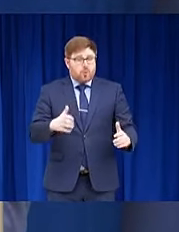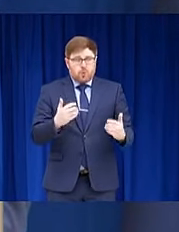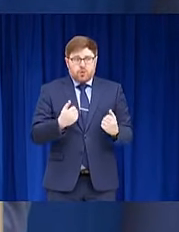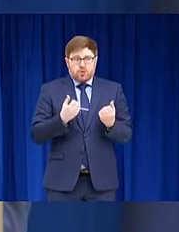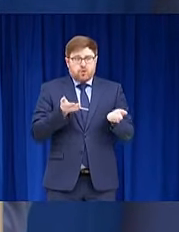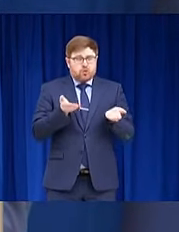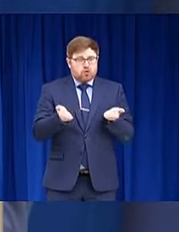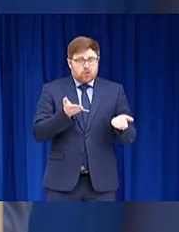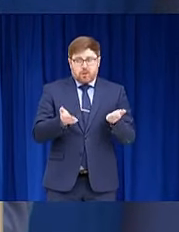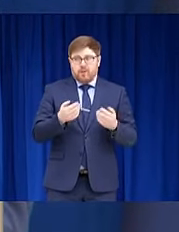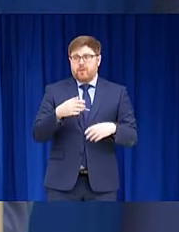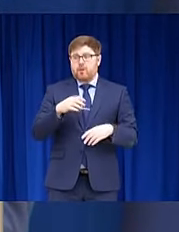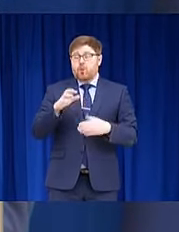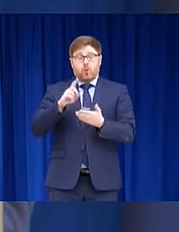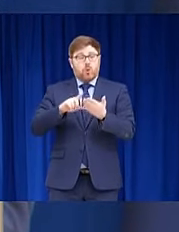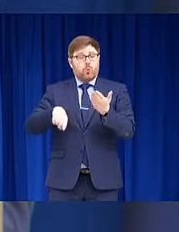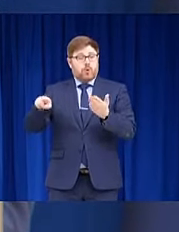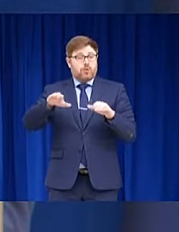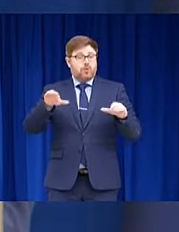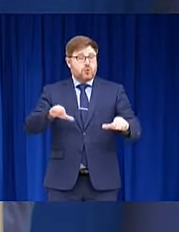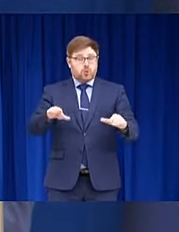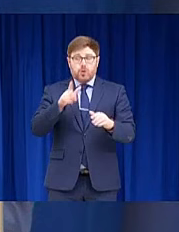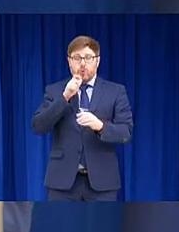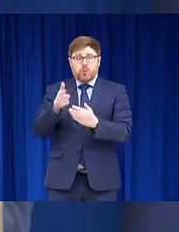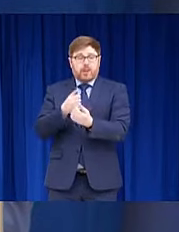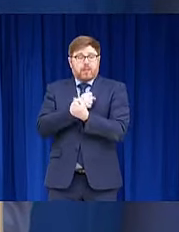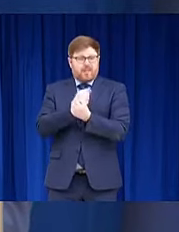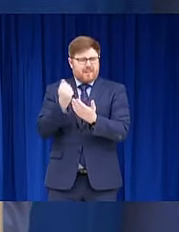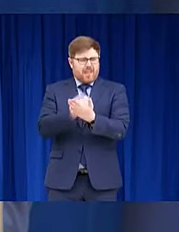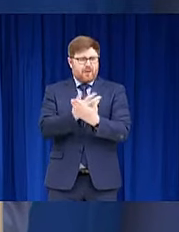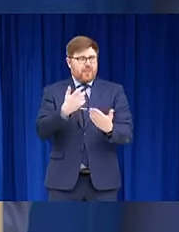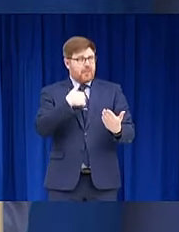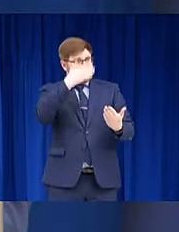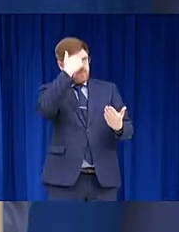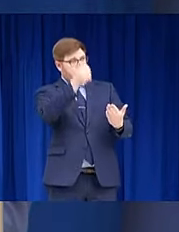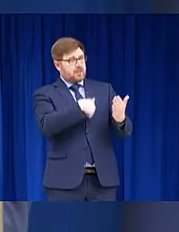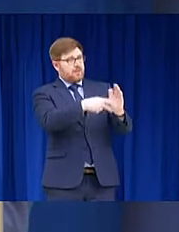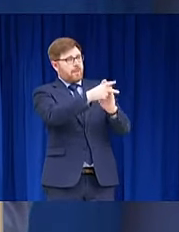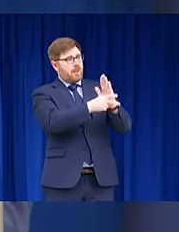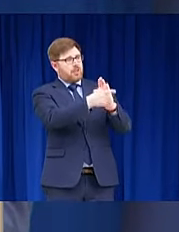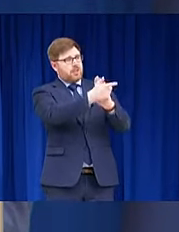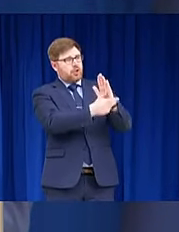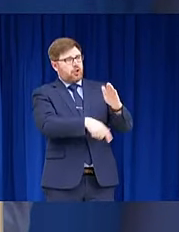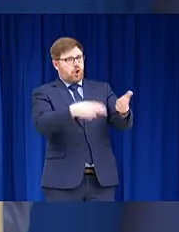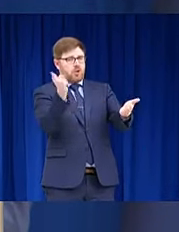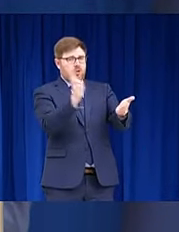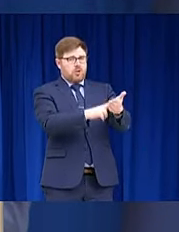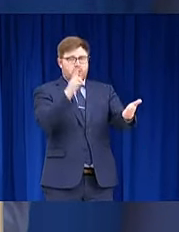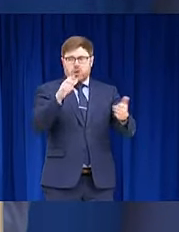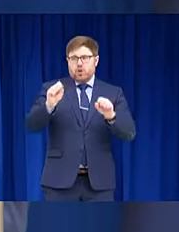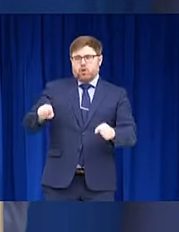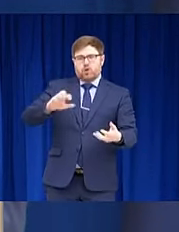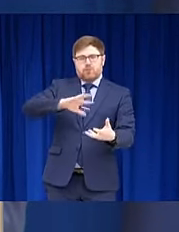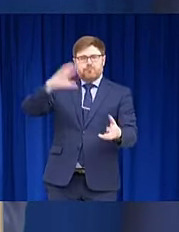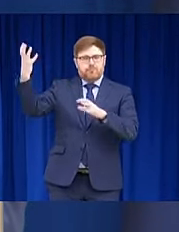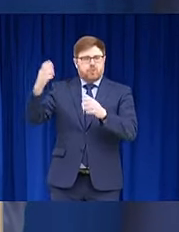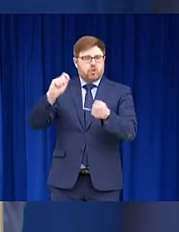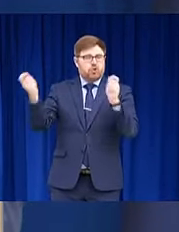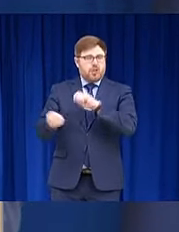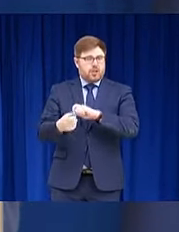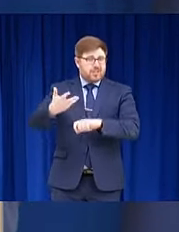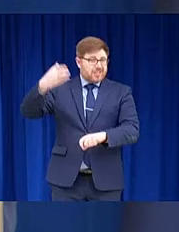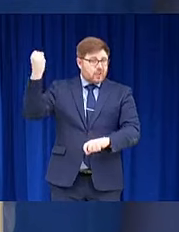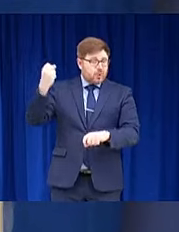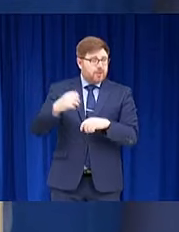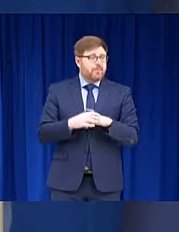be lost at the flick of a pen. The military has always been a seat of social change. We understand that America's